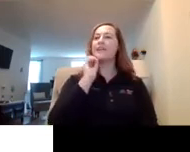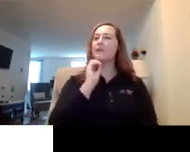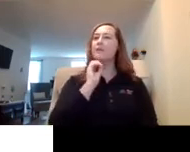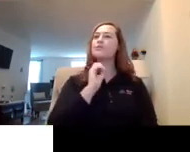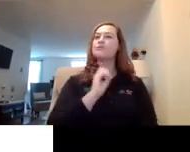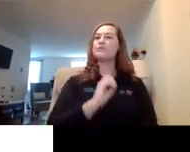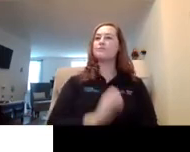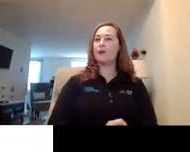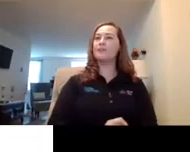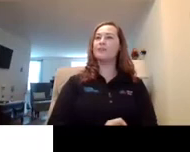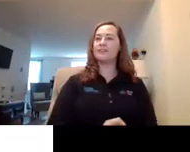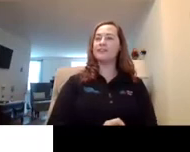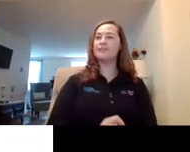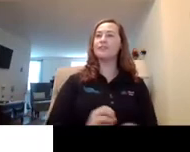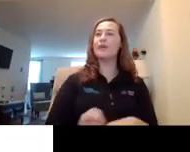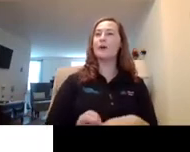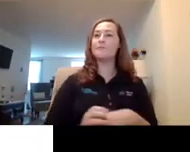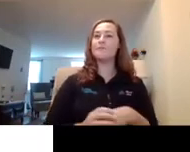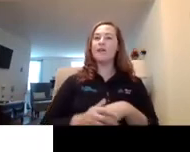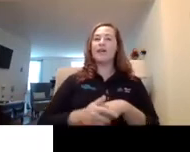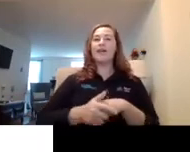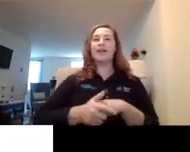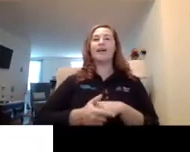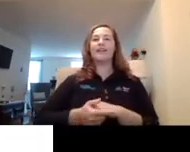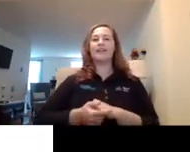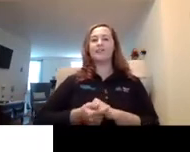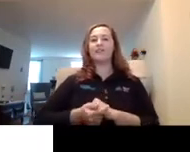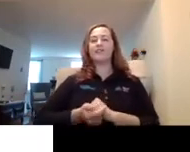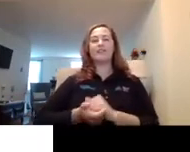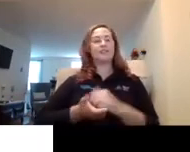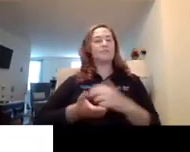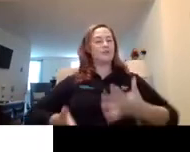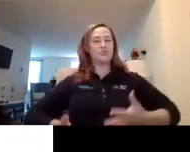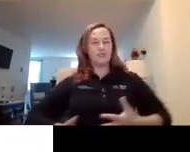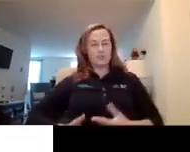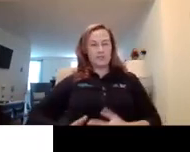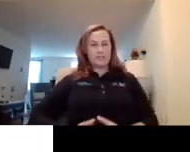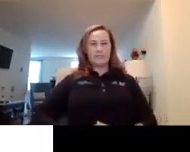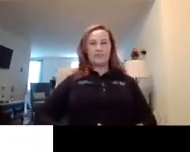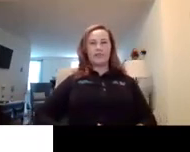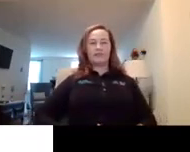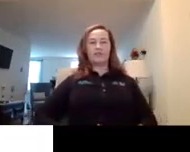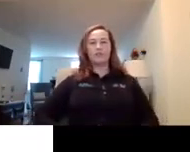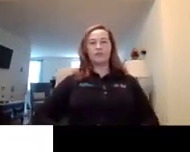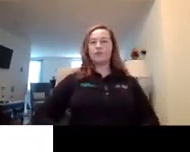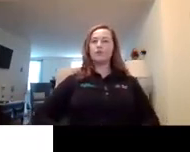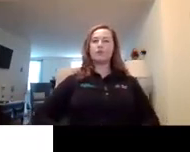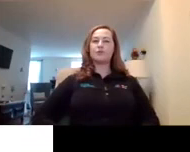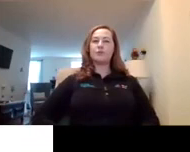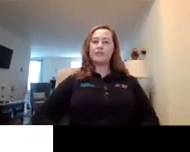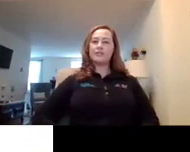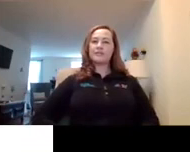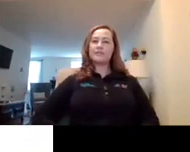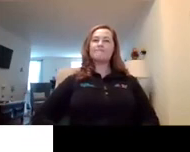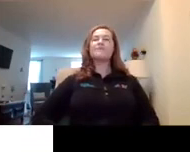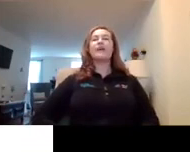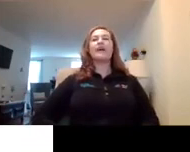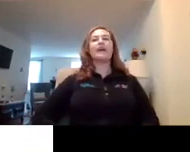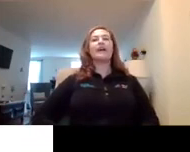but he was responding to them. And after that, I think the patient stayed for an additional 2-3